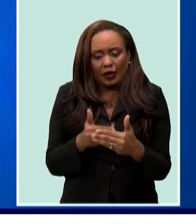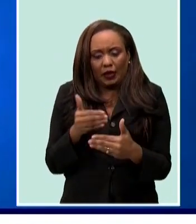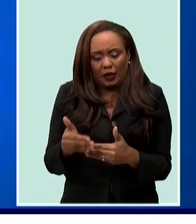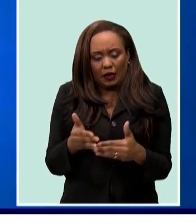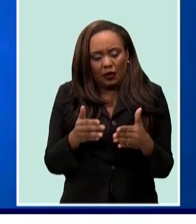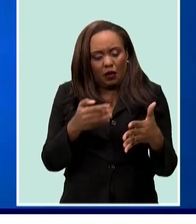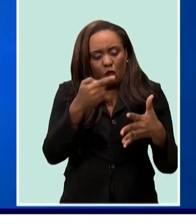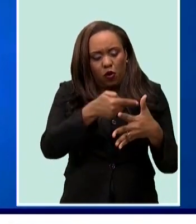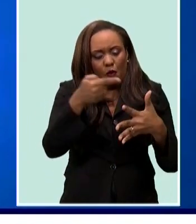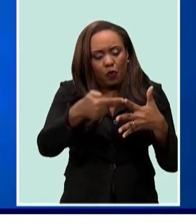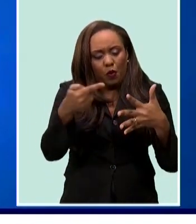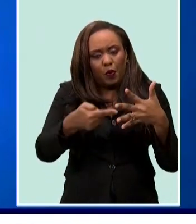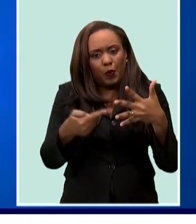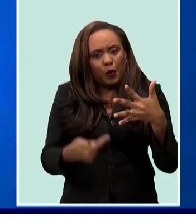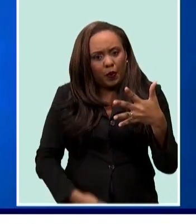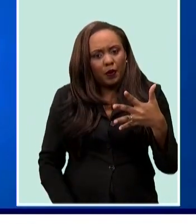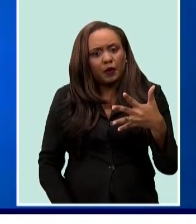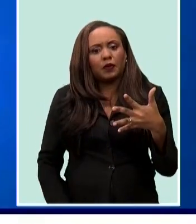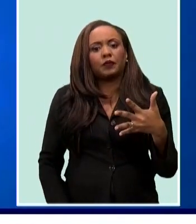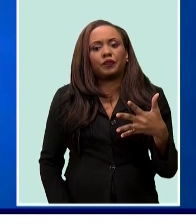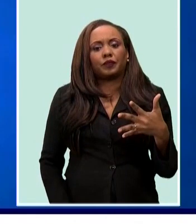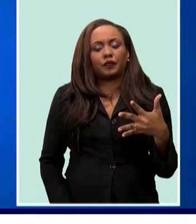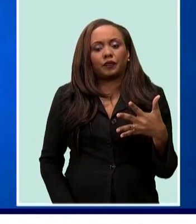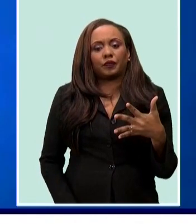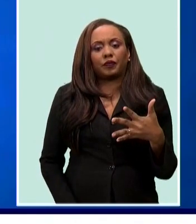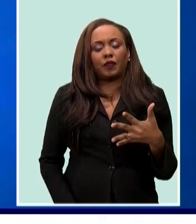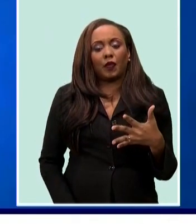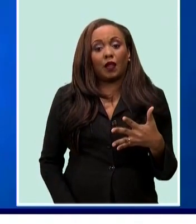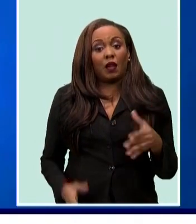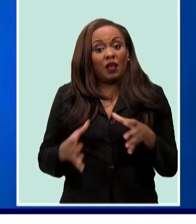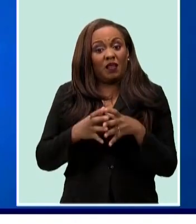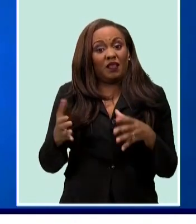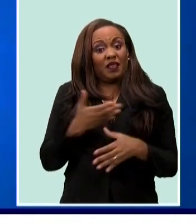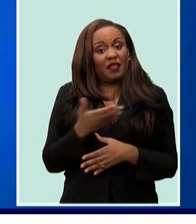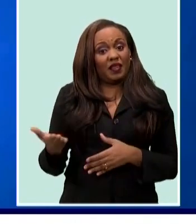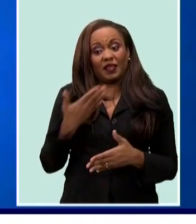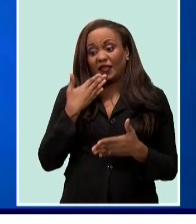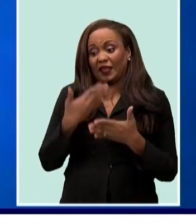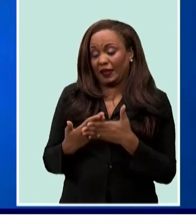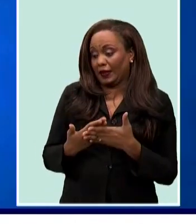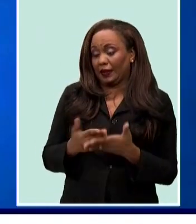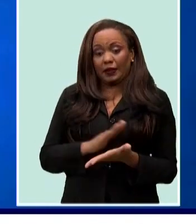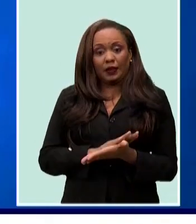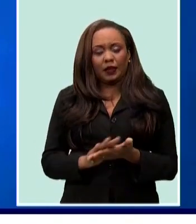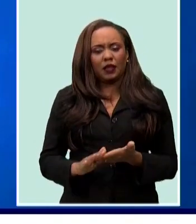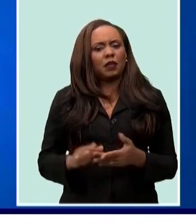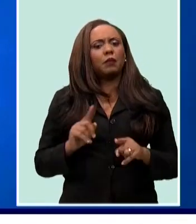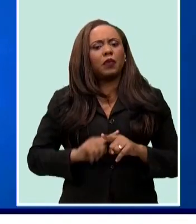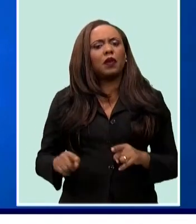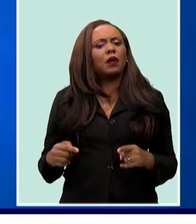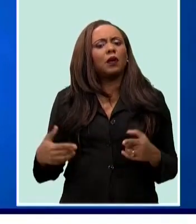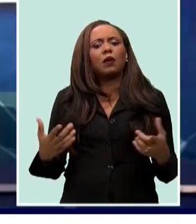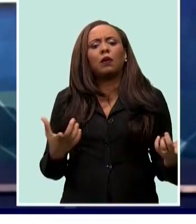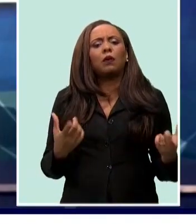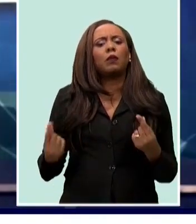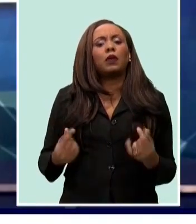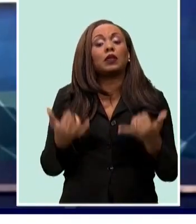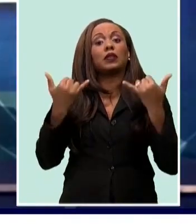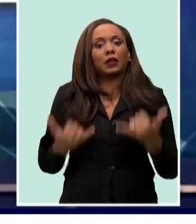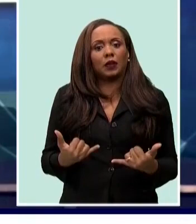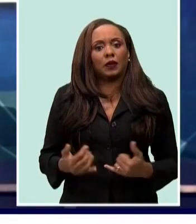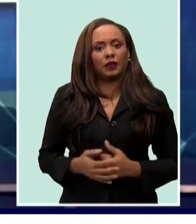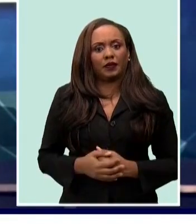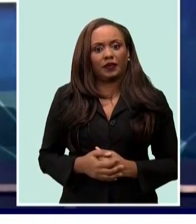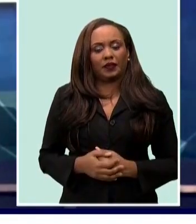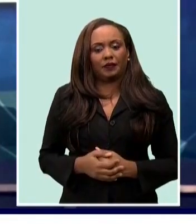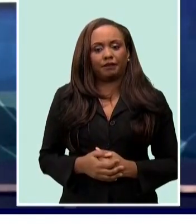order. And of all of the things that are very nice to do, what is it that we have to do now?